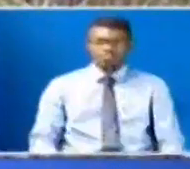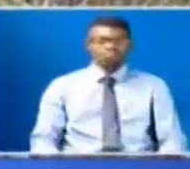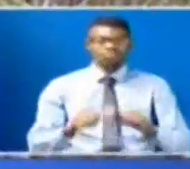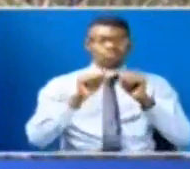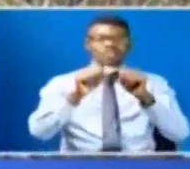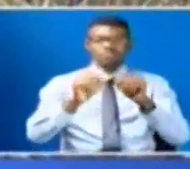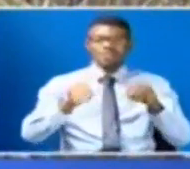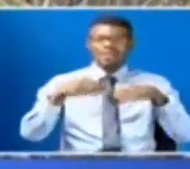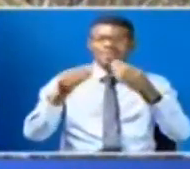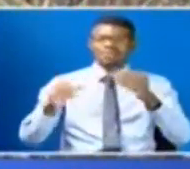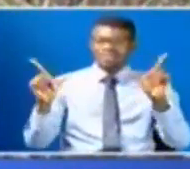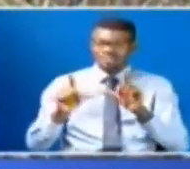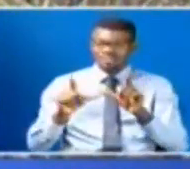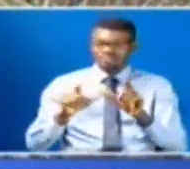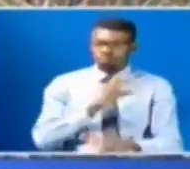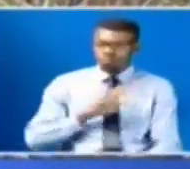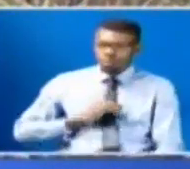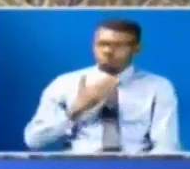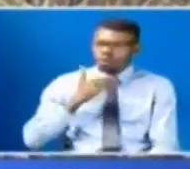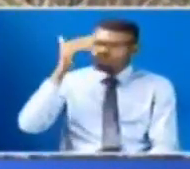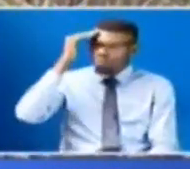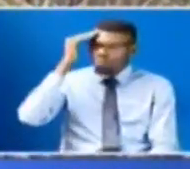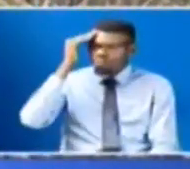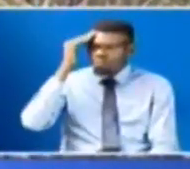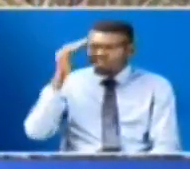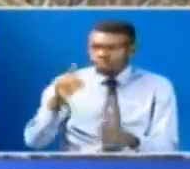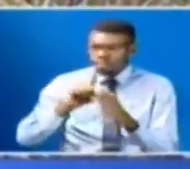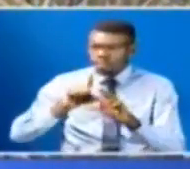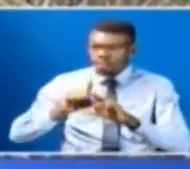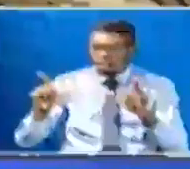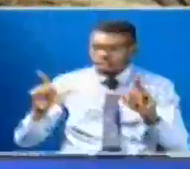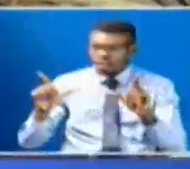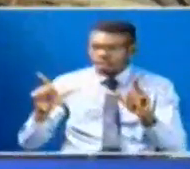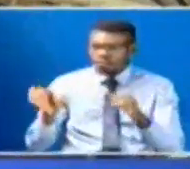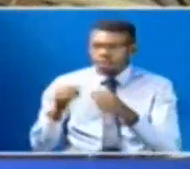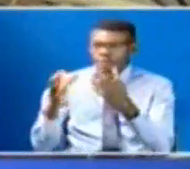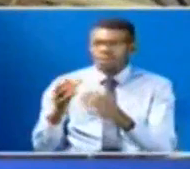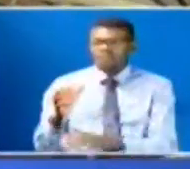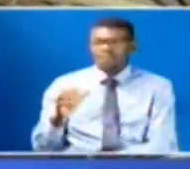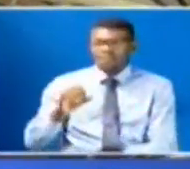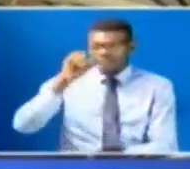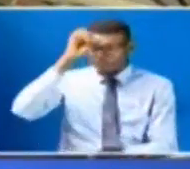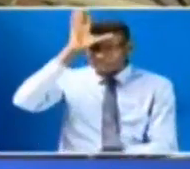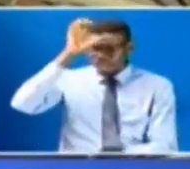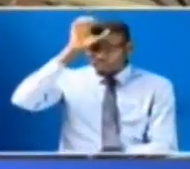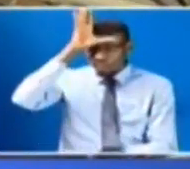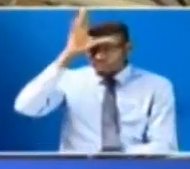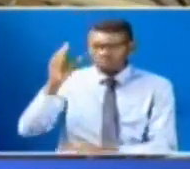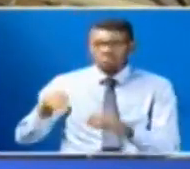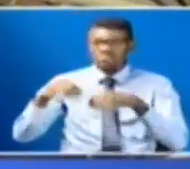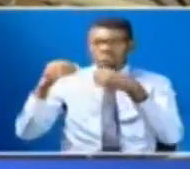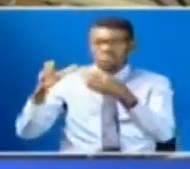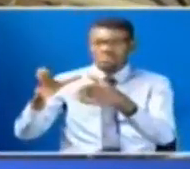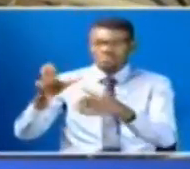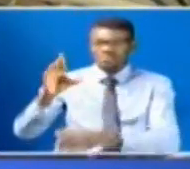lease. The committee sought to establish exactly just how much land the pineapple products producer Delmonte has and the status